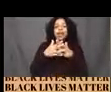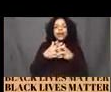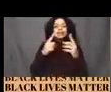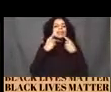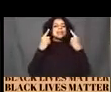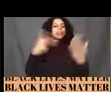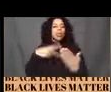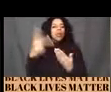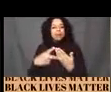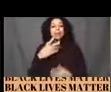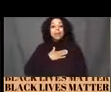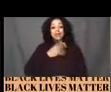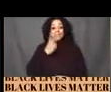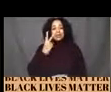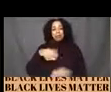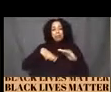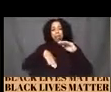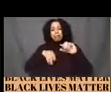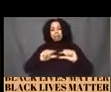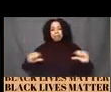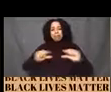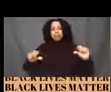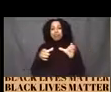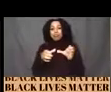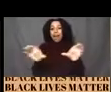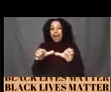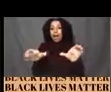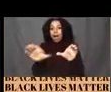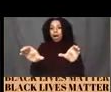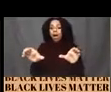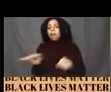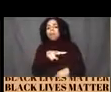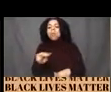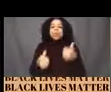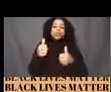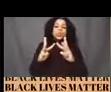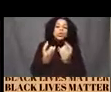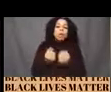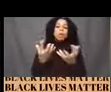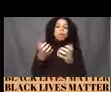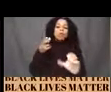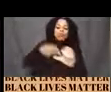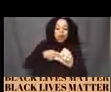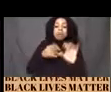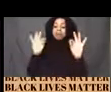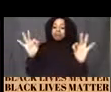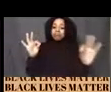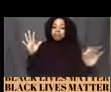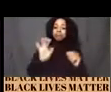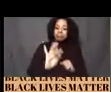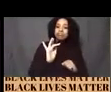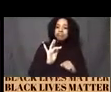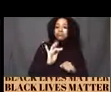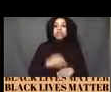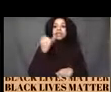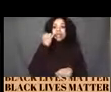locate the breakout rooms at the bottom of the screen and join the workshop of your choice. If you have a 30-minute workshop, feel free to join the one-hour session when